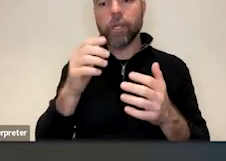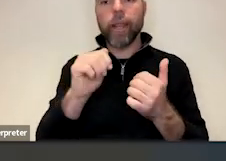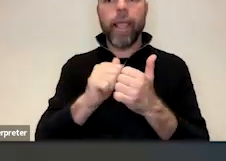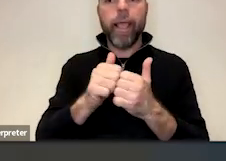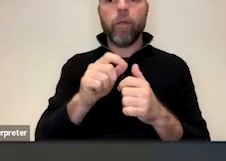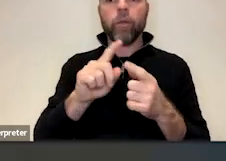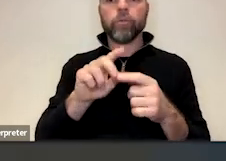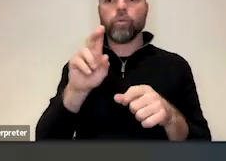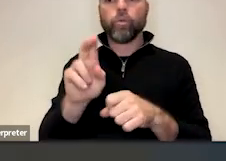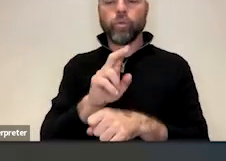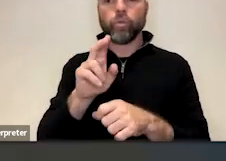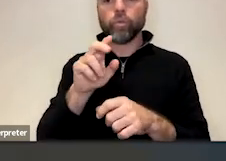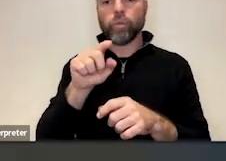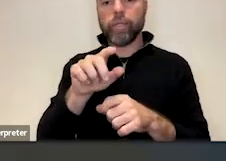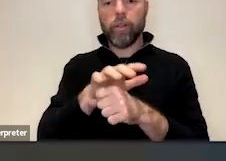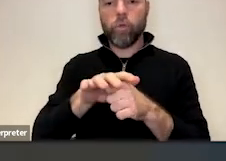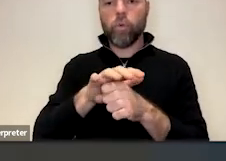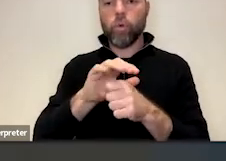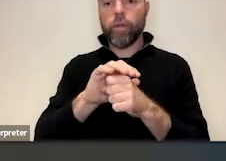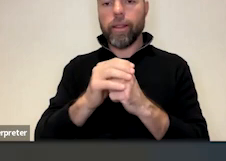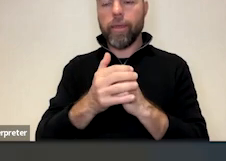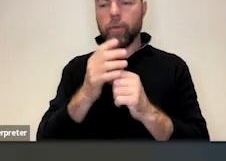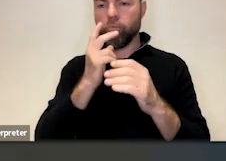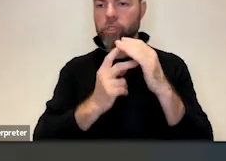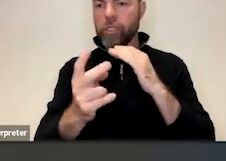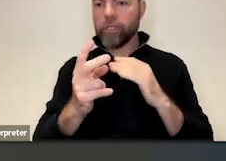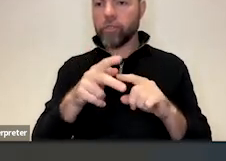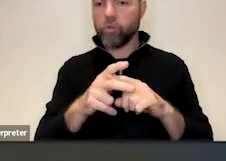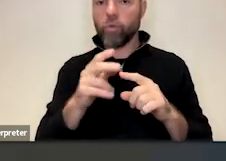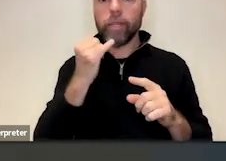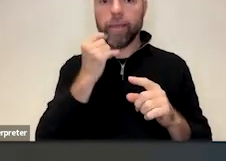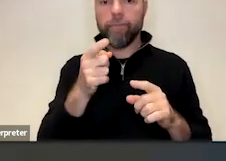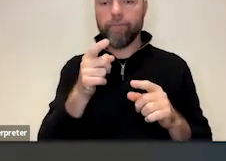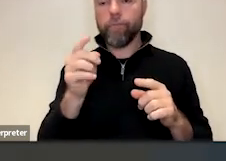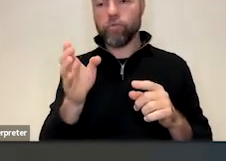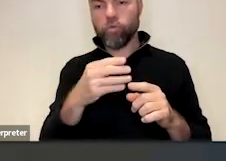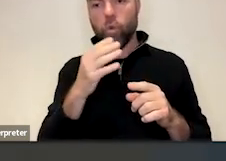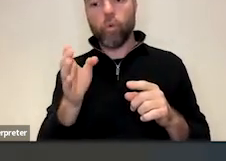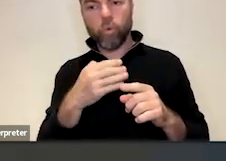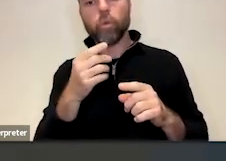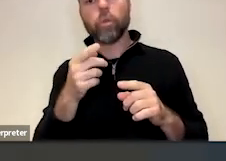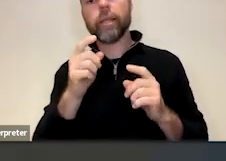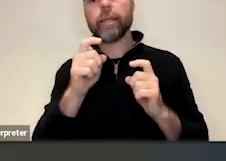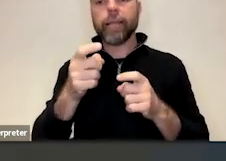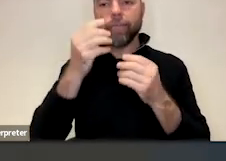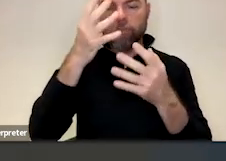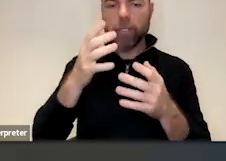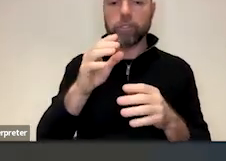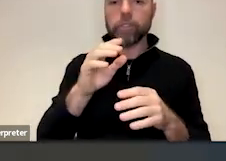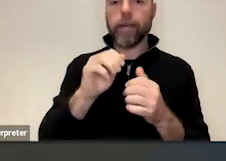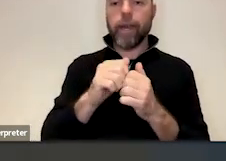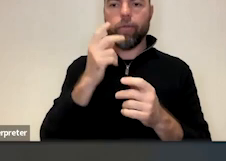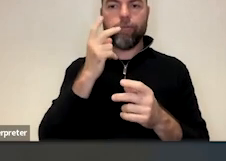how to use the local climate projections tool. If I scroll through this, it's going to give us information on the map viewer,